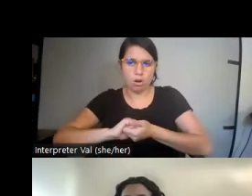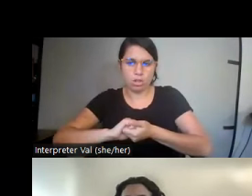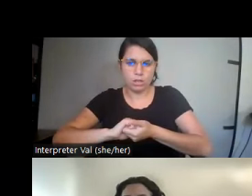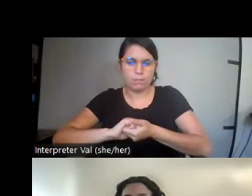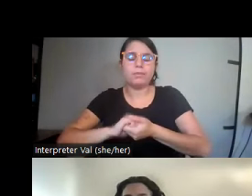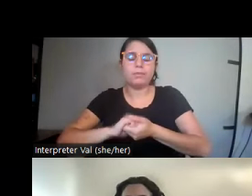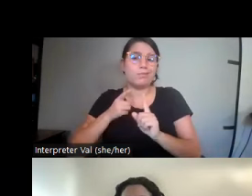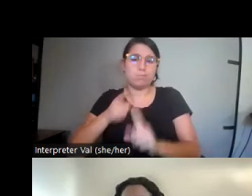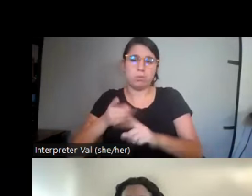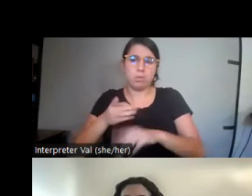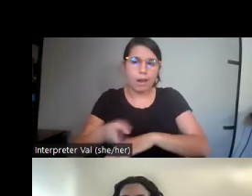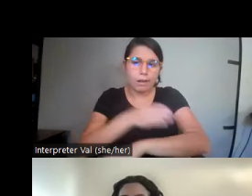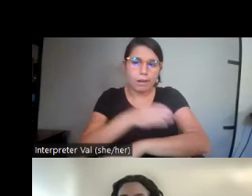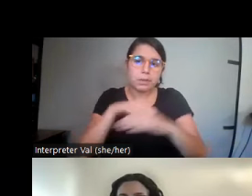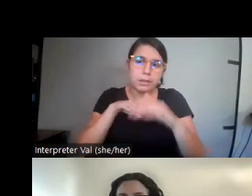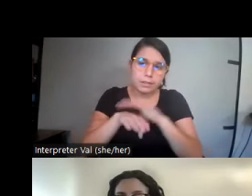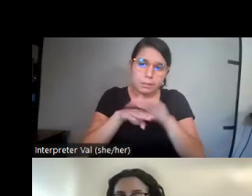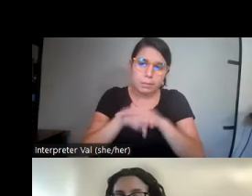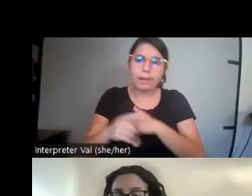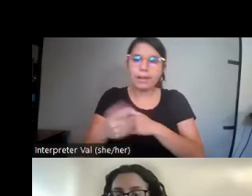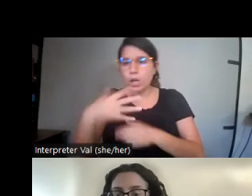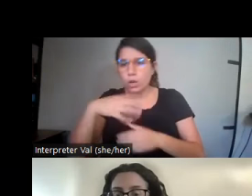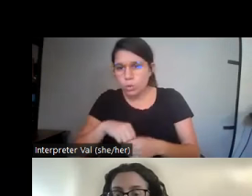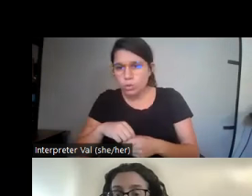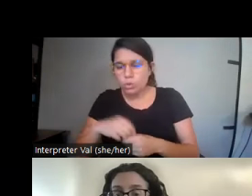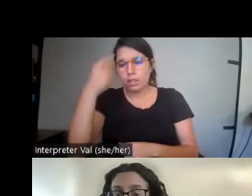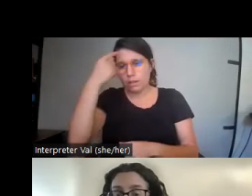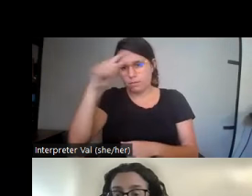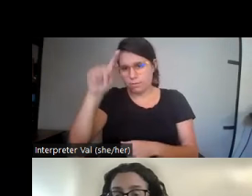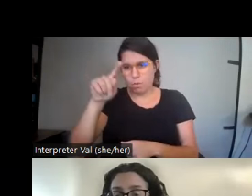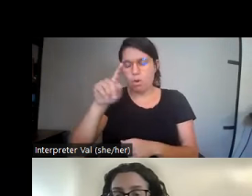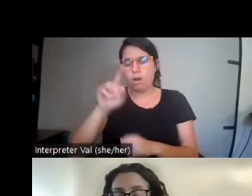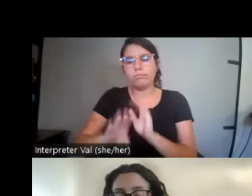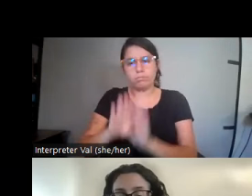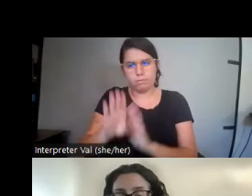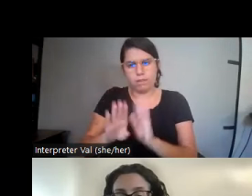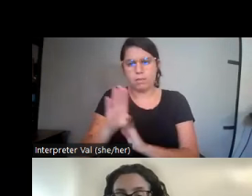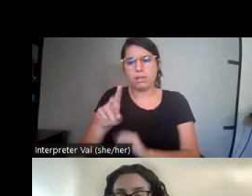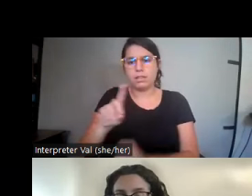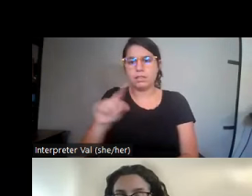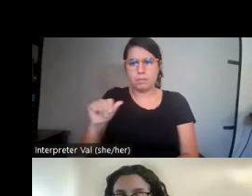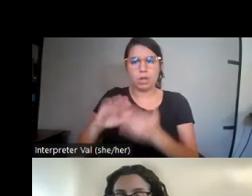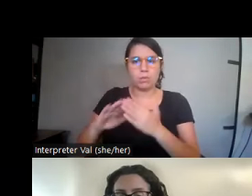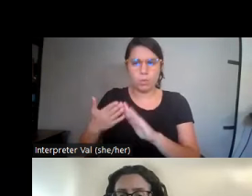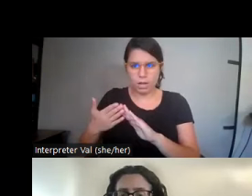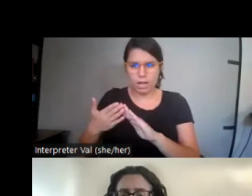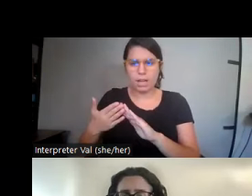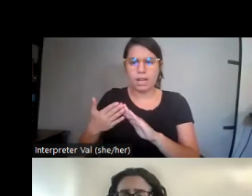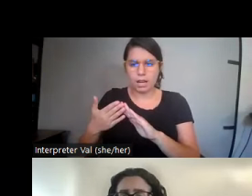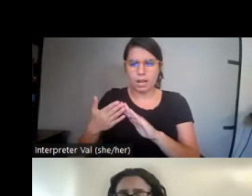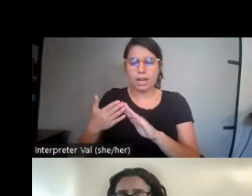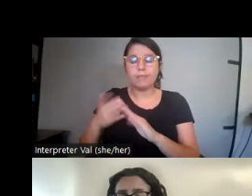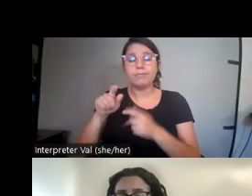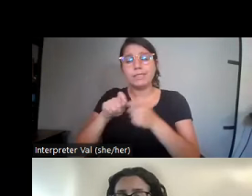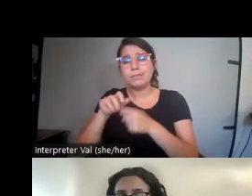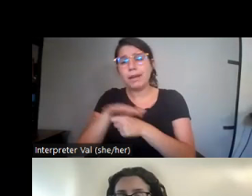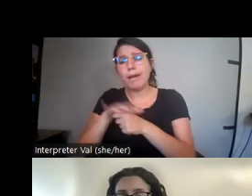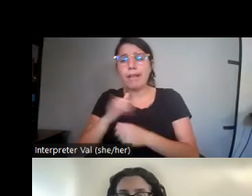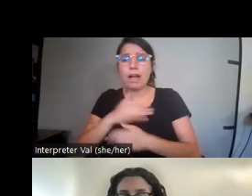improve accessibility and inclusion for the developmental disabilities community in areas like